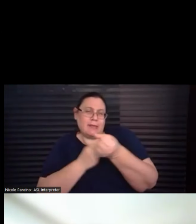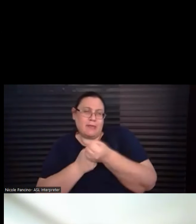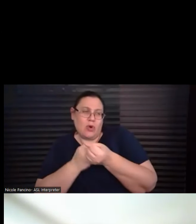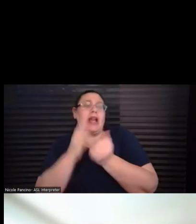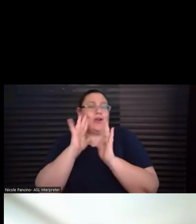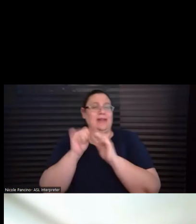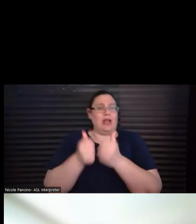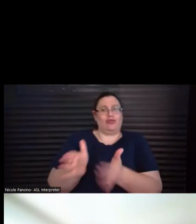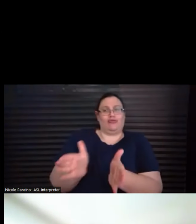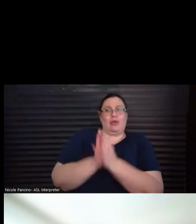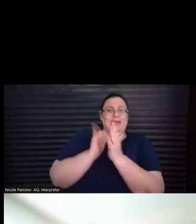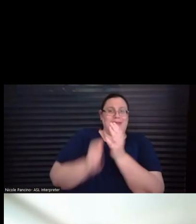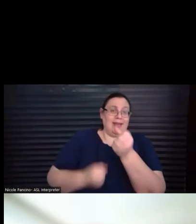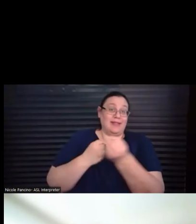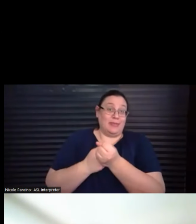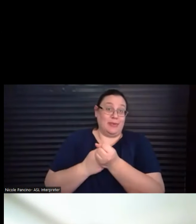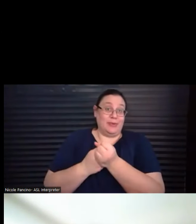Next slide.